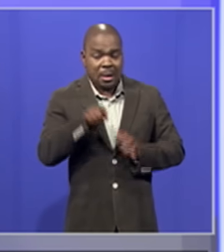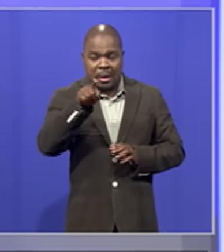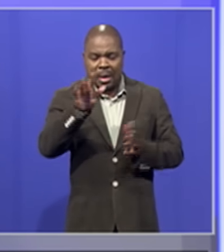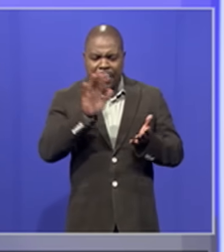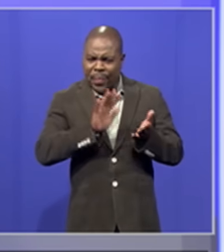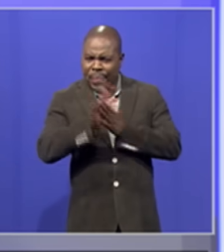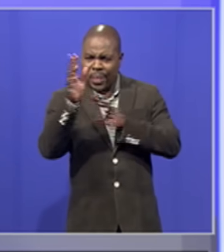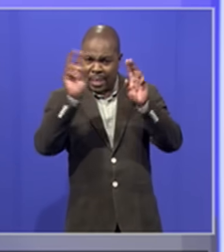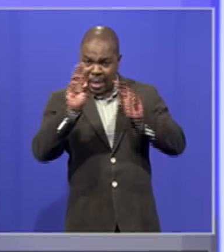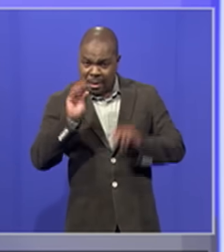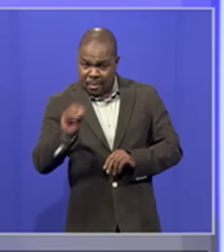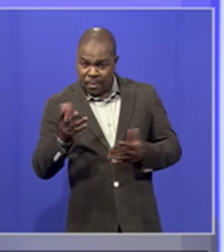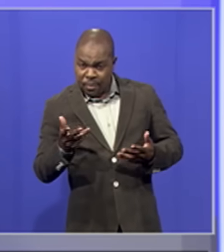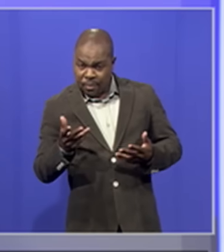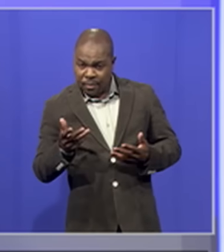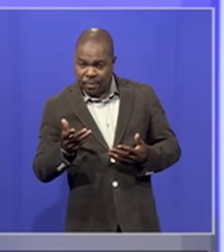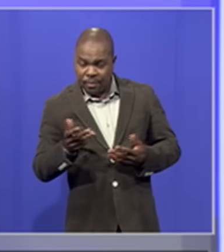ga bjale